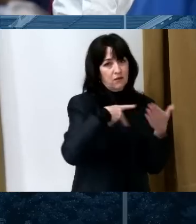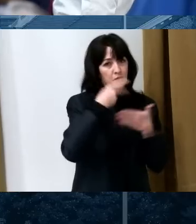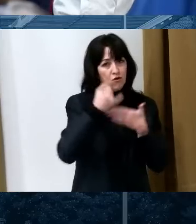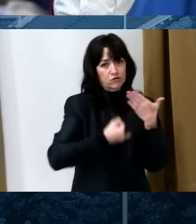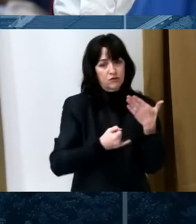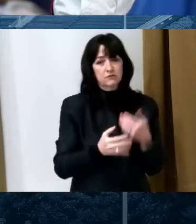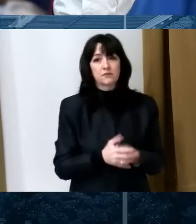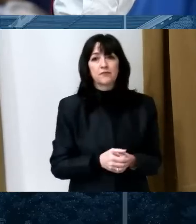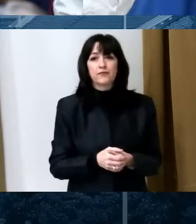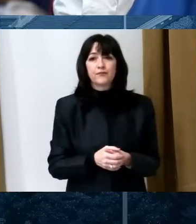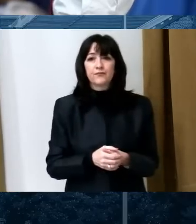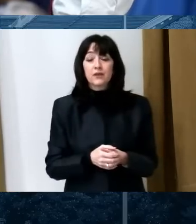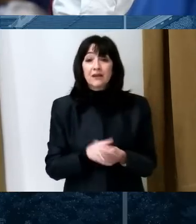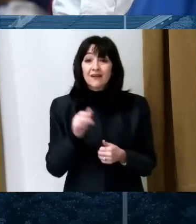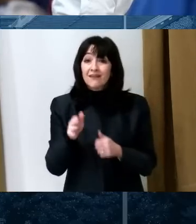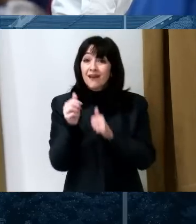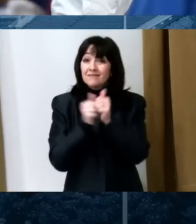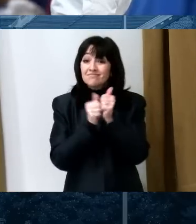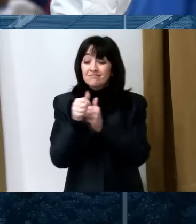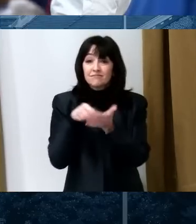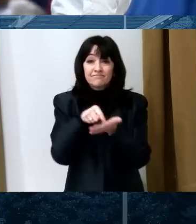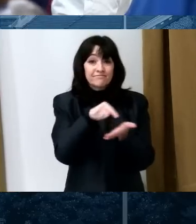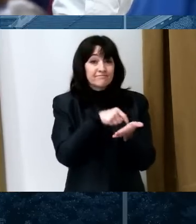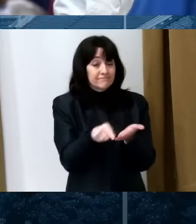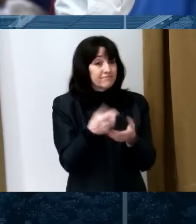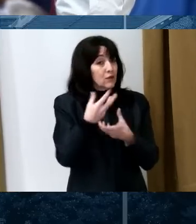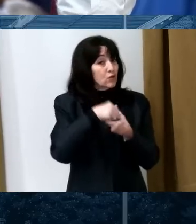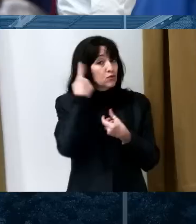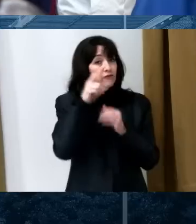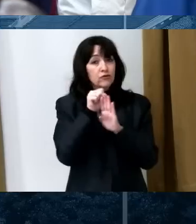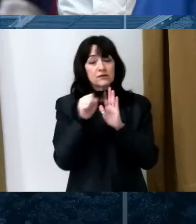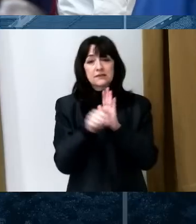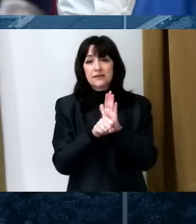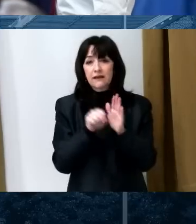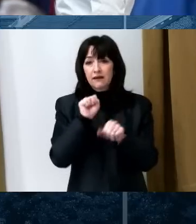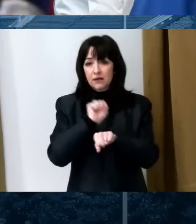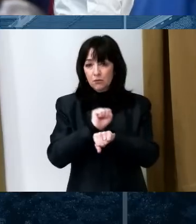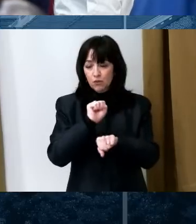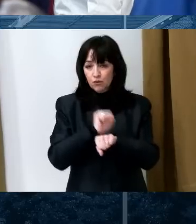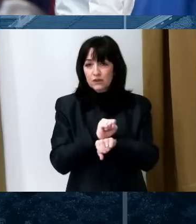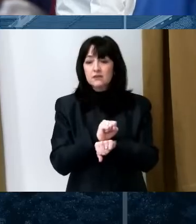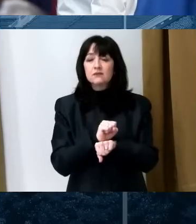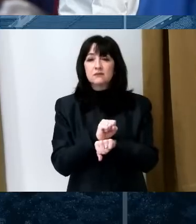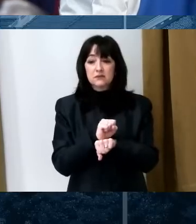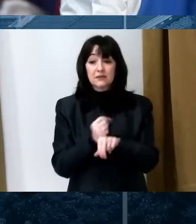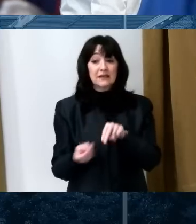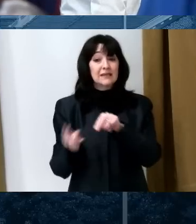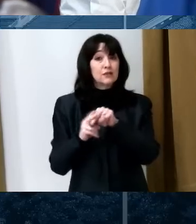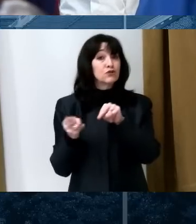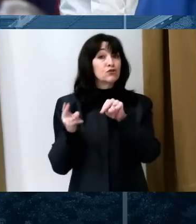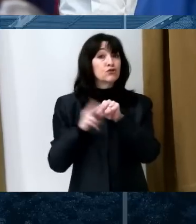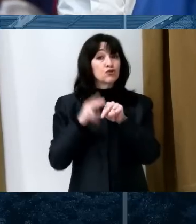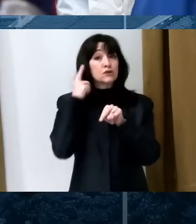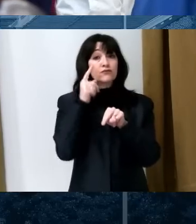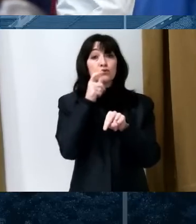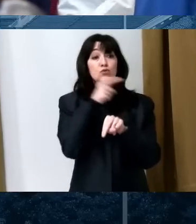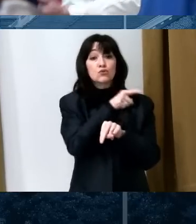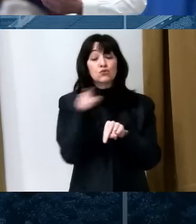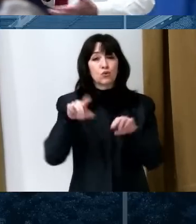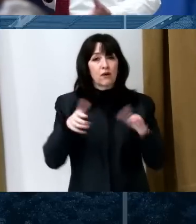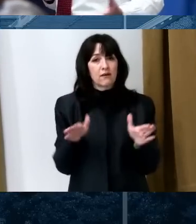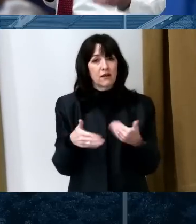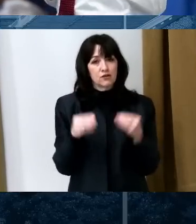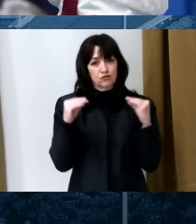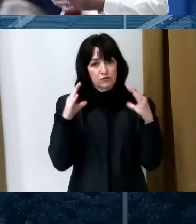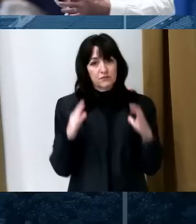here: compensation and pay equity for state employees. Huge increase for our classroom teachers. Opportunity